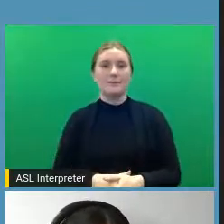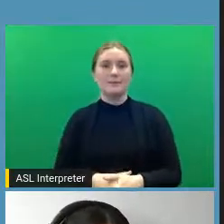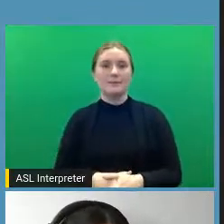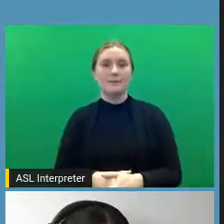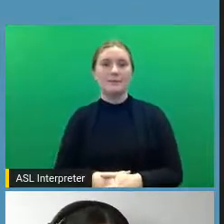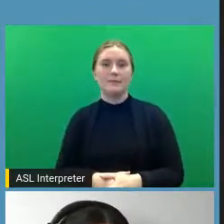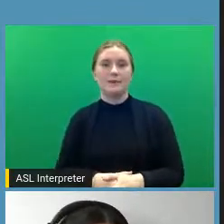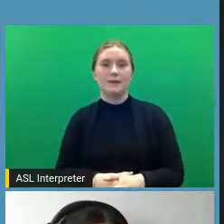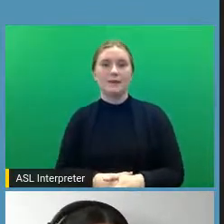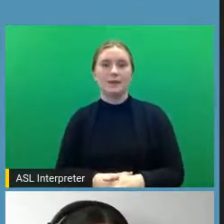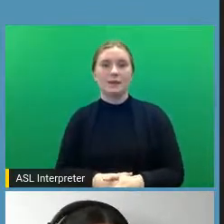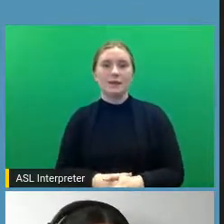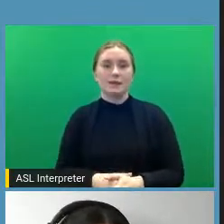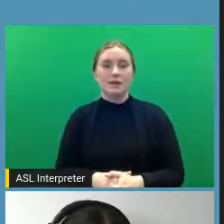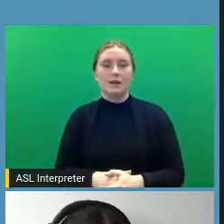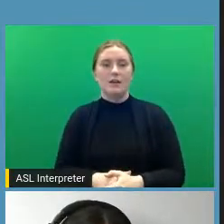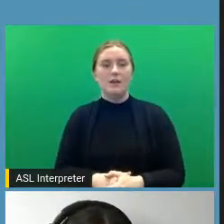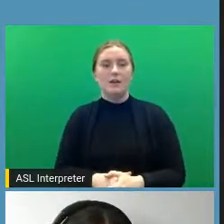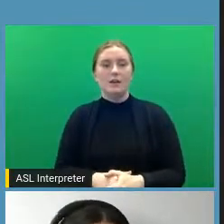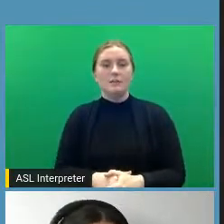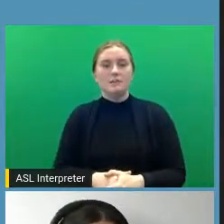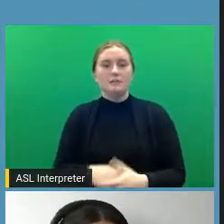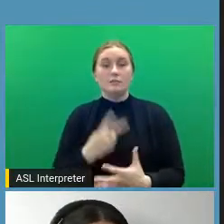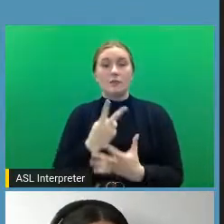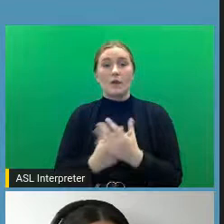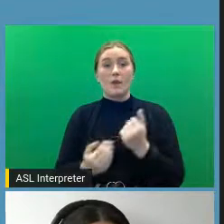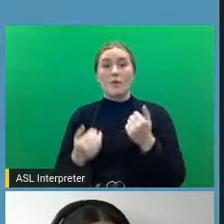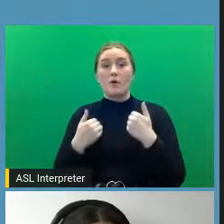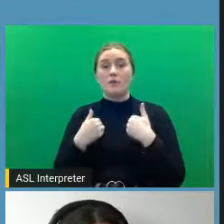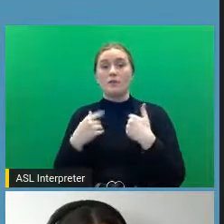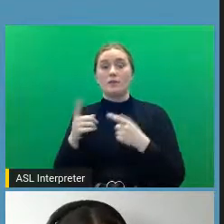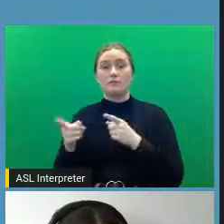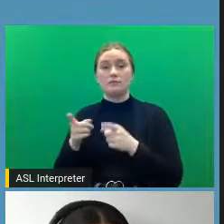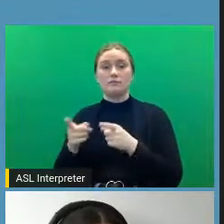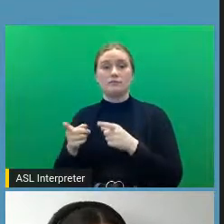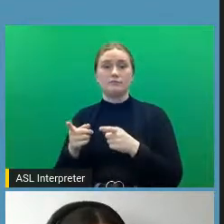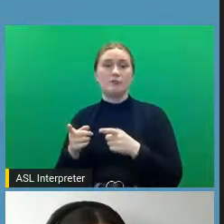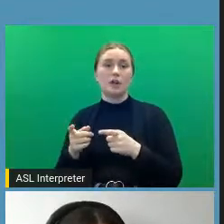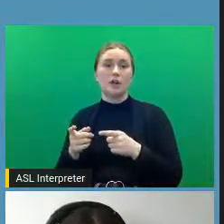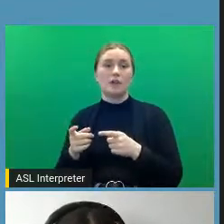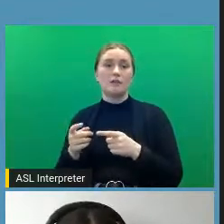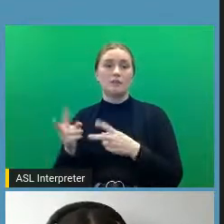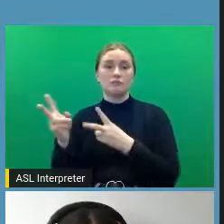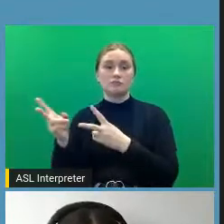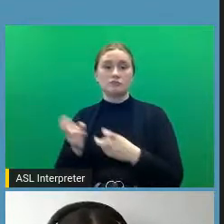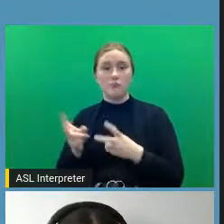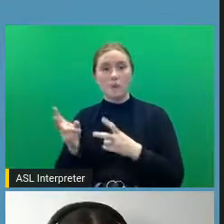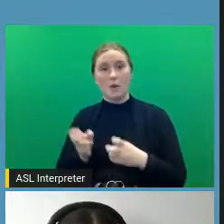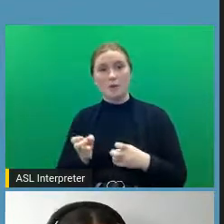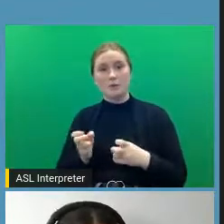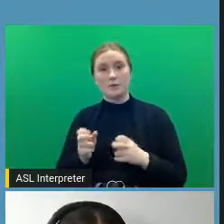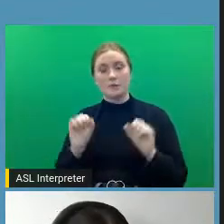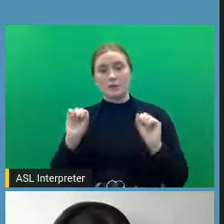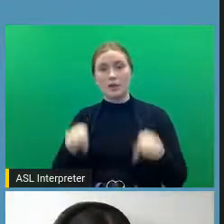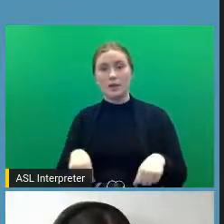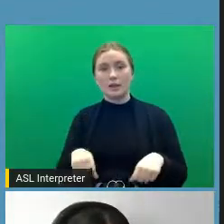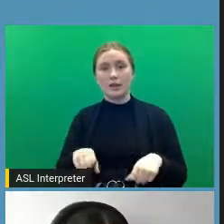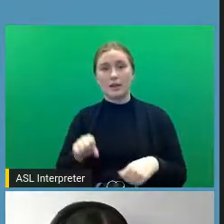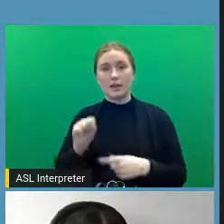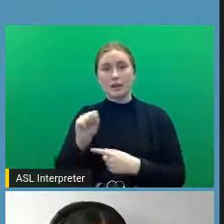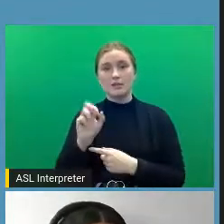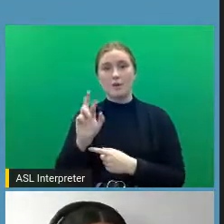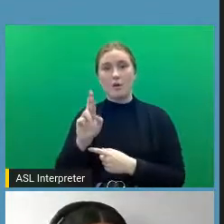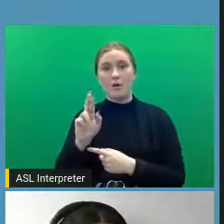well. Both of these services will allow you to download an SRT file or an